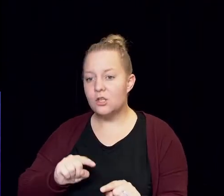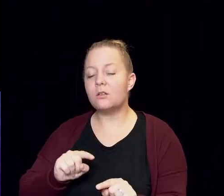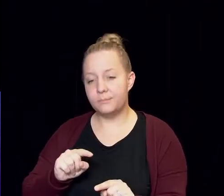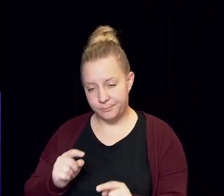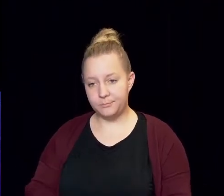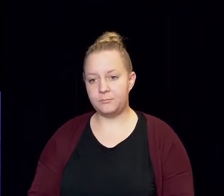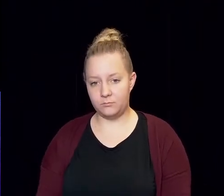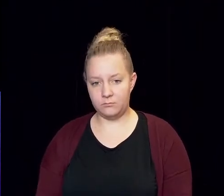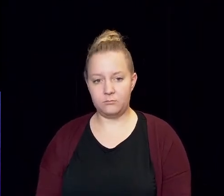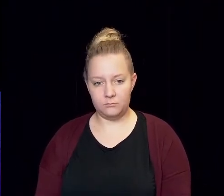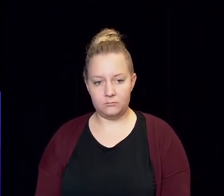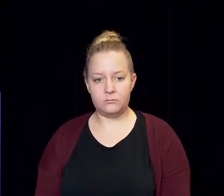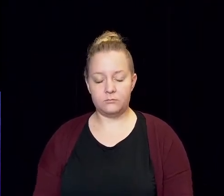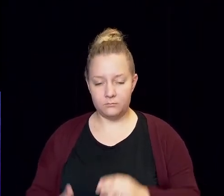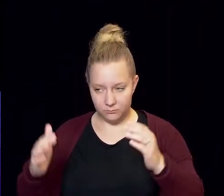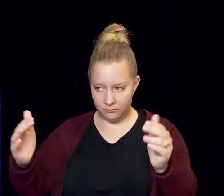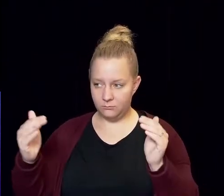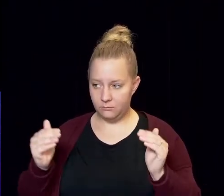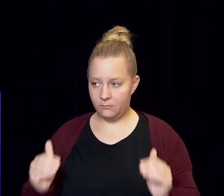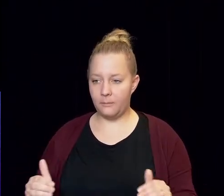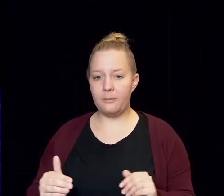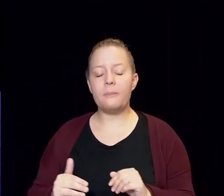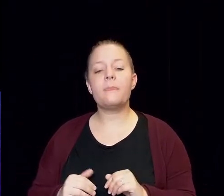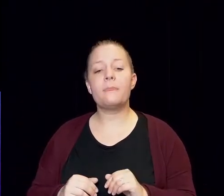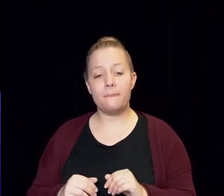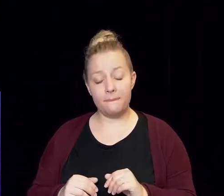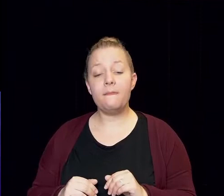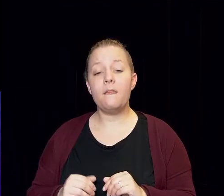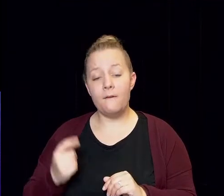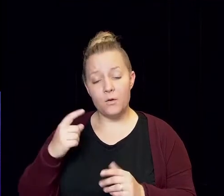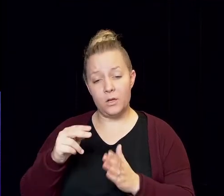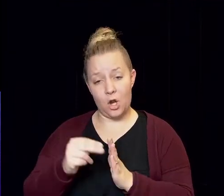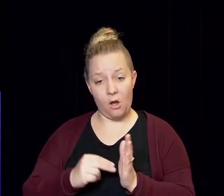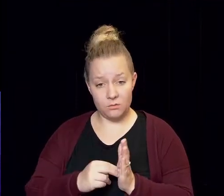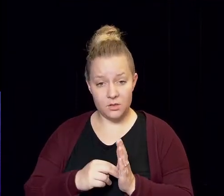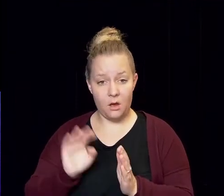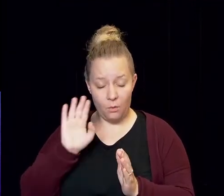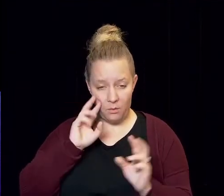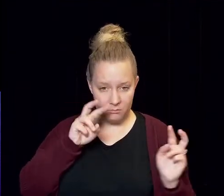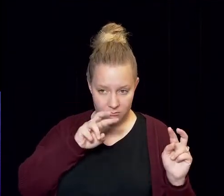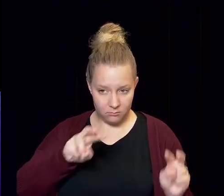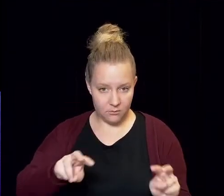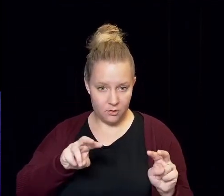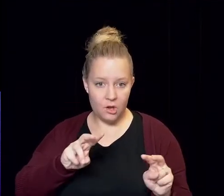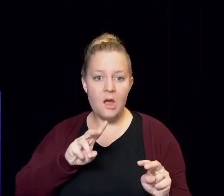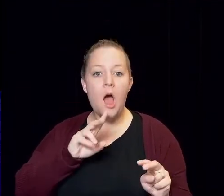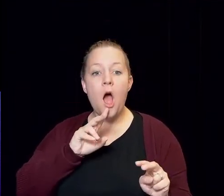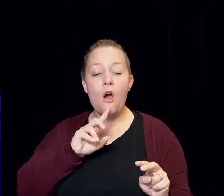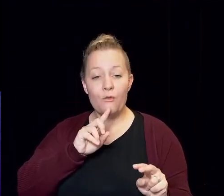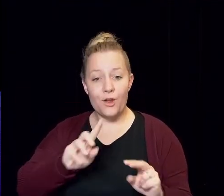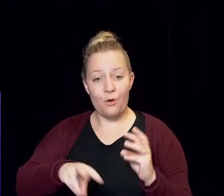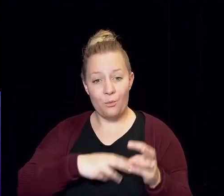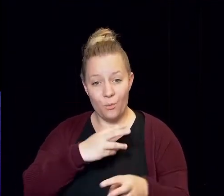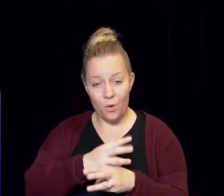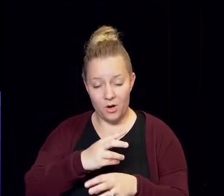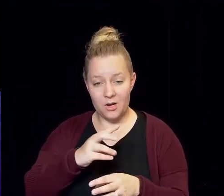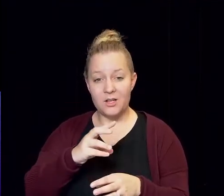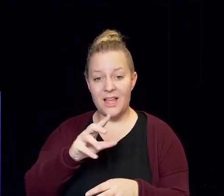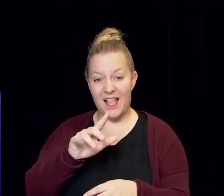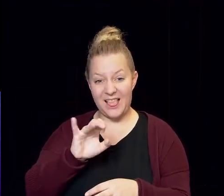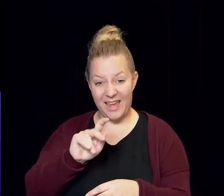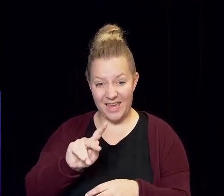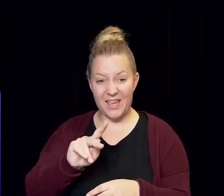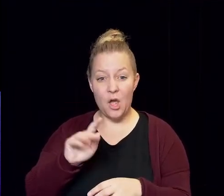go. Alrighty, so the next question for our notes, we're going to look at this texting real world link. So when sending a text message to